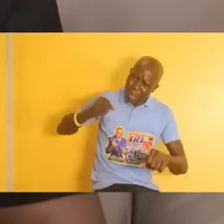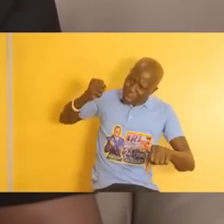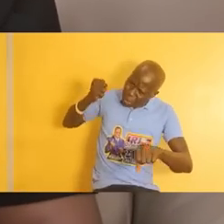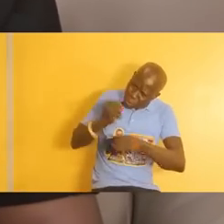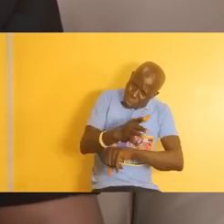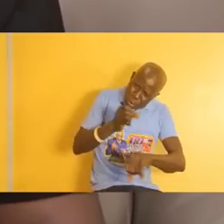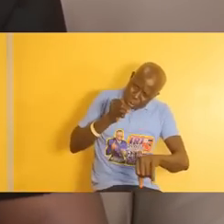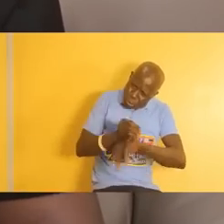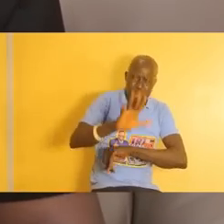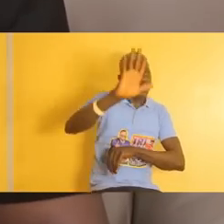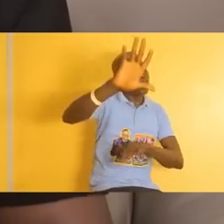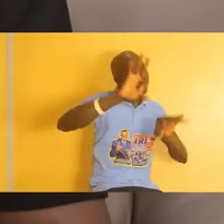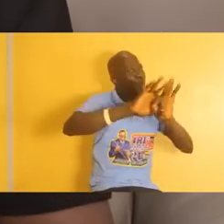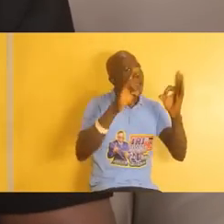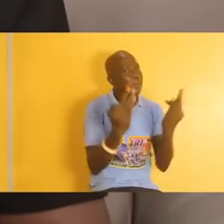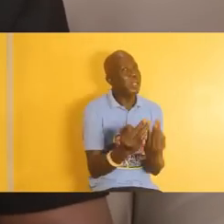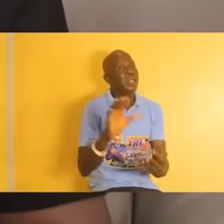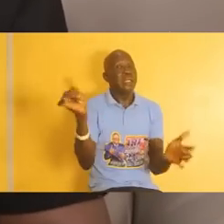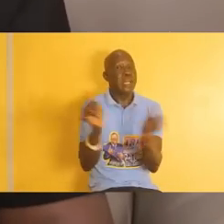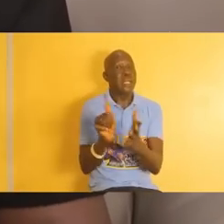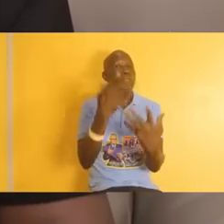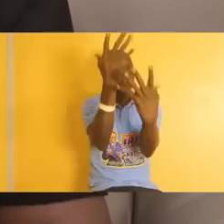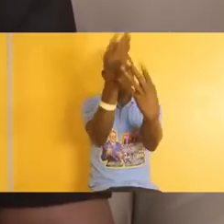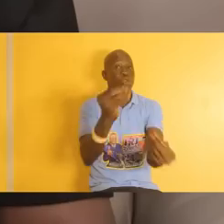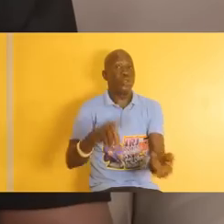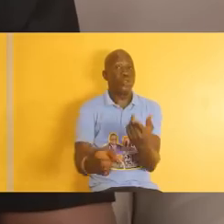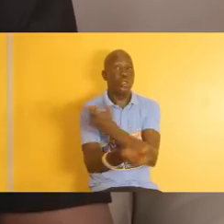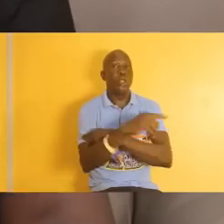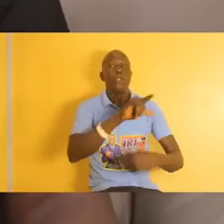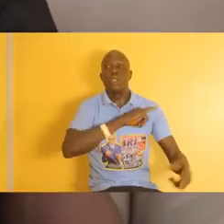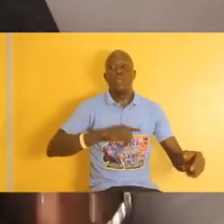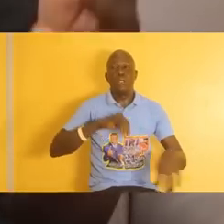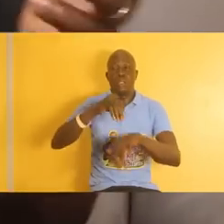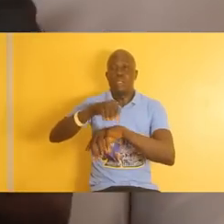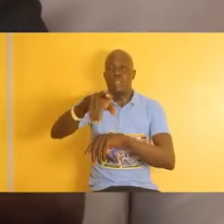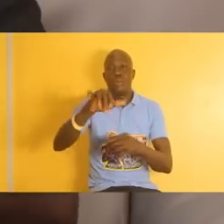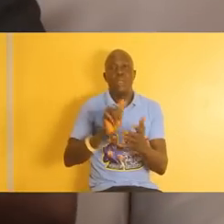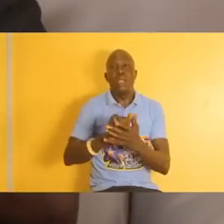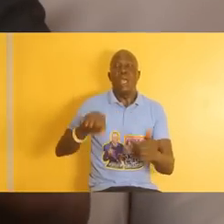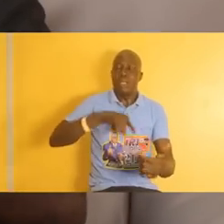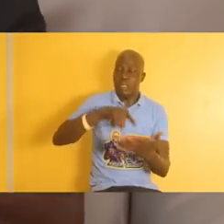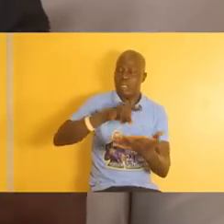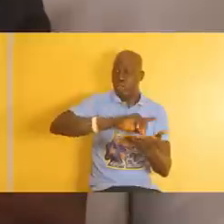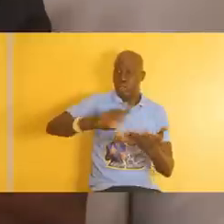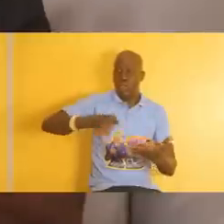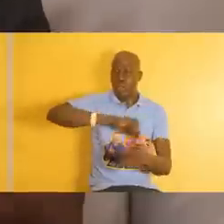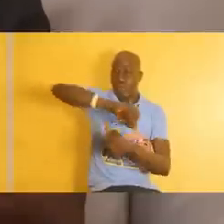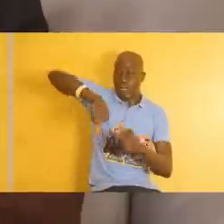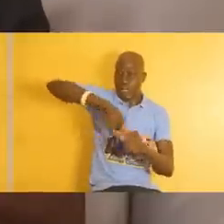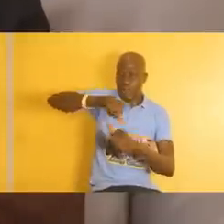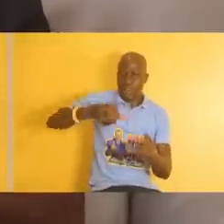that kind of sentence they use to destroy your life? Solution de lónìí. There is solution. The Lord sent me a message. Àníọ̀sọ̀rọ̀rẹ̀. I said this to